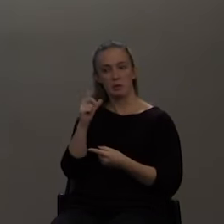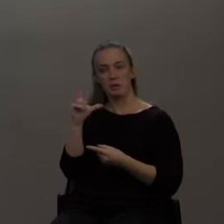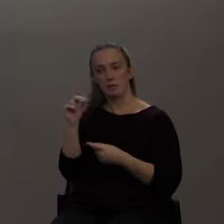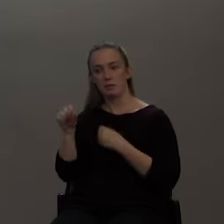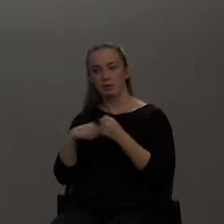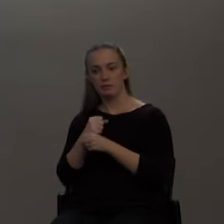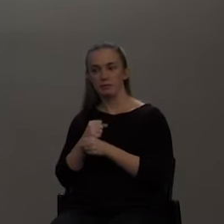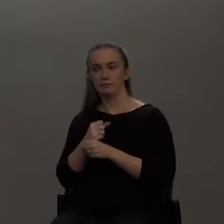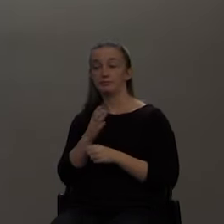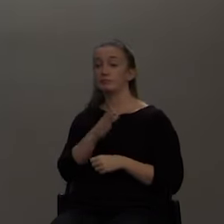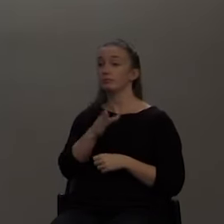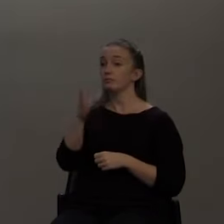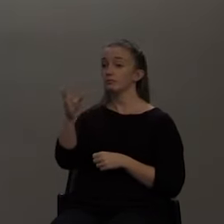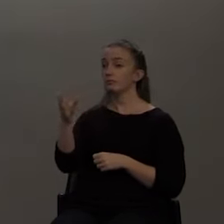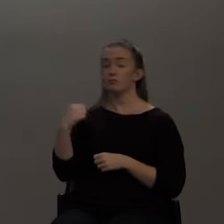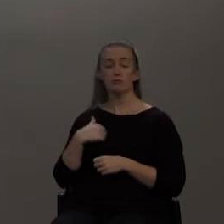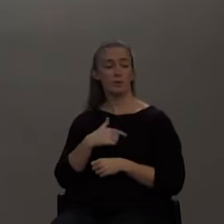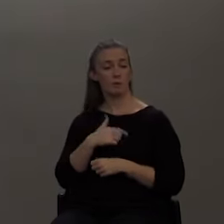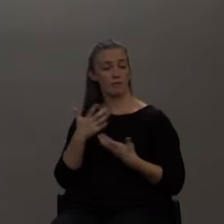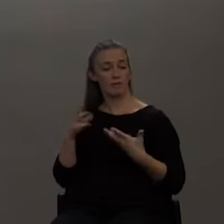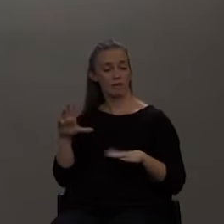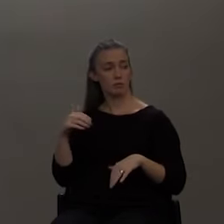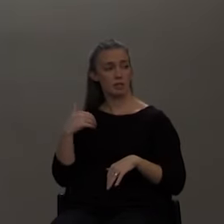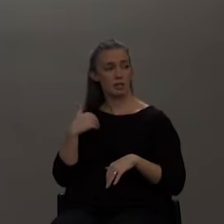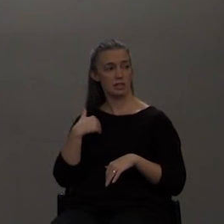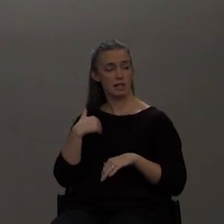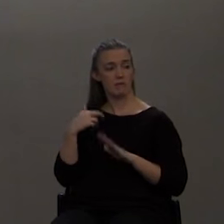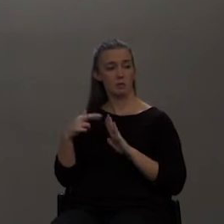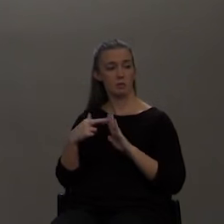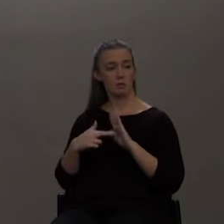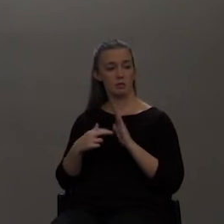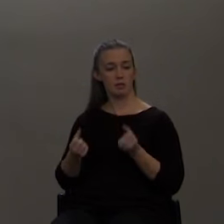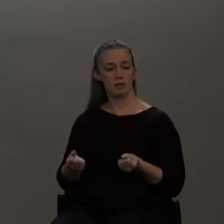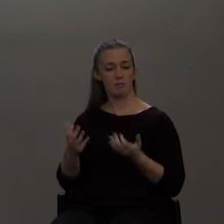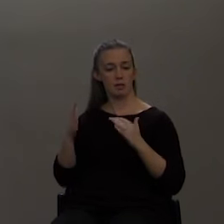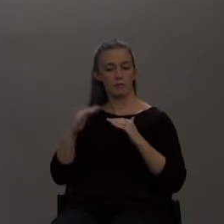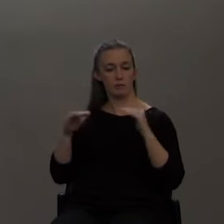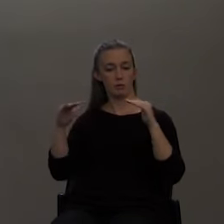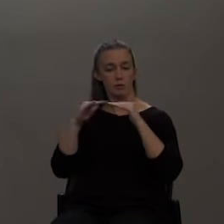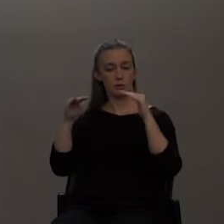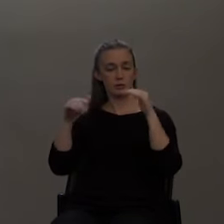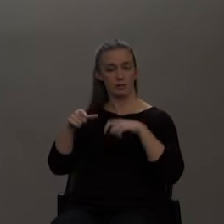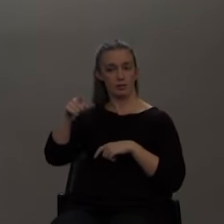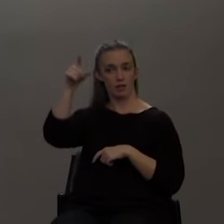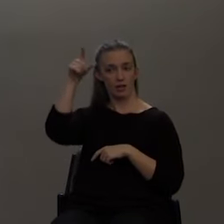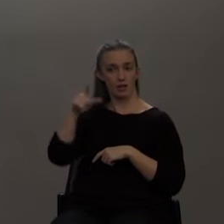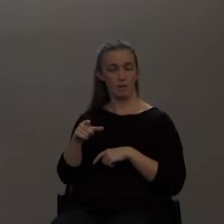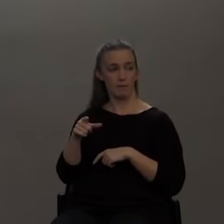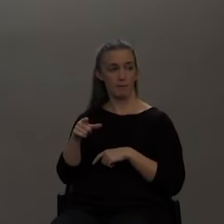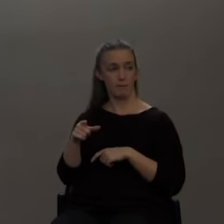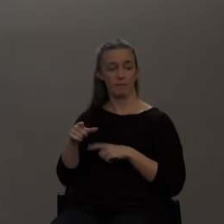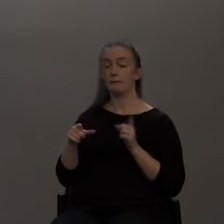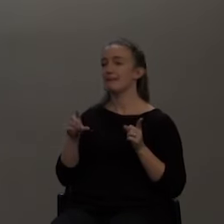Yes, sir. Do we have an ordinance on how high you can go, how many floors you can go in the city? Yeah, somewhere.